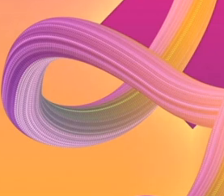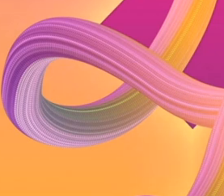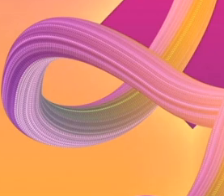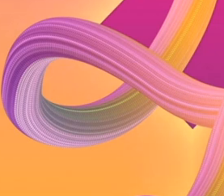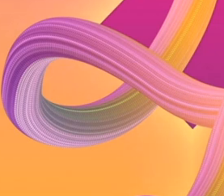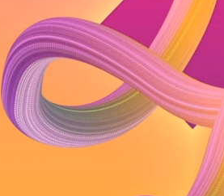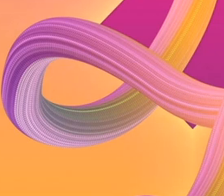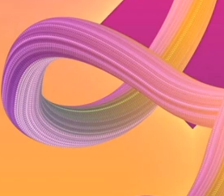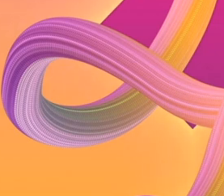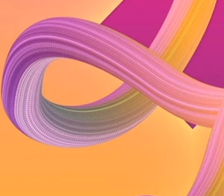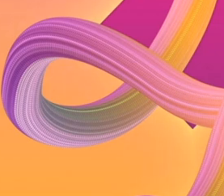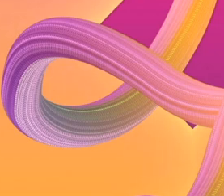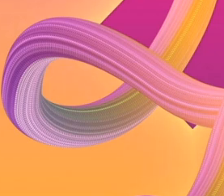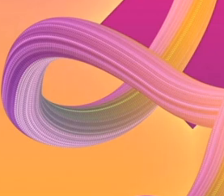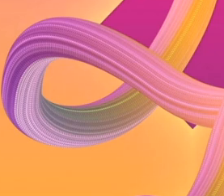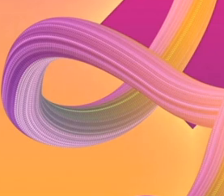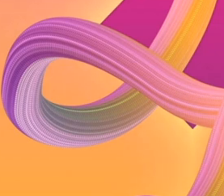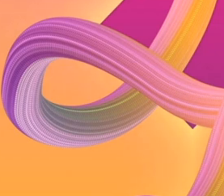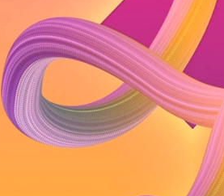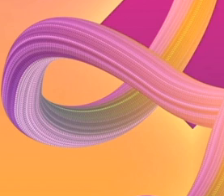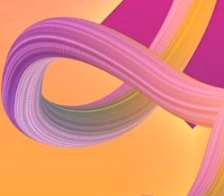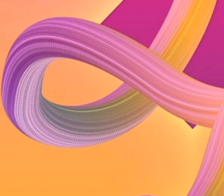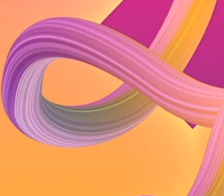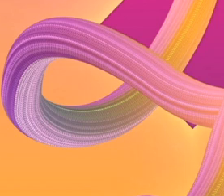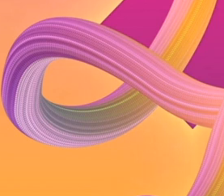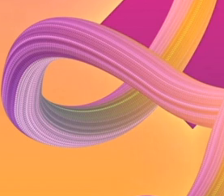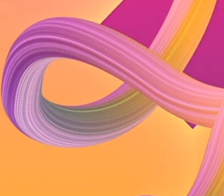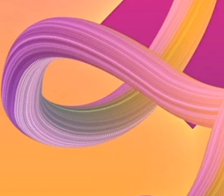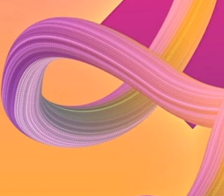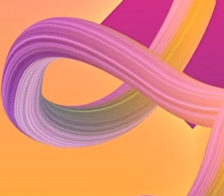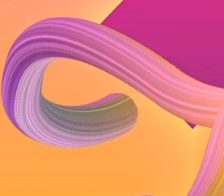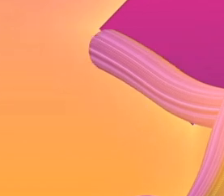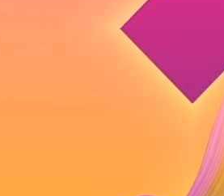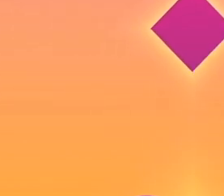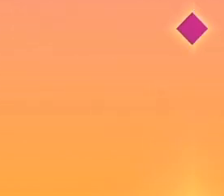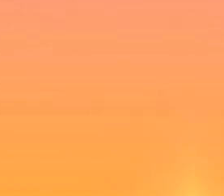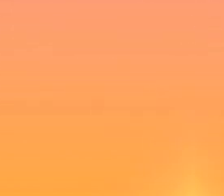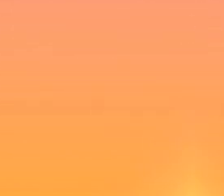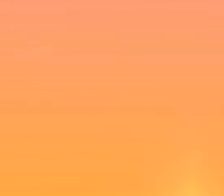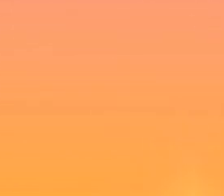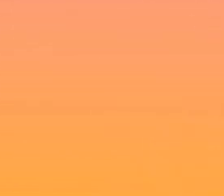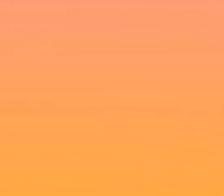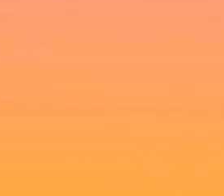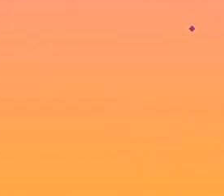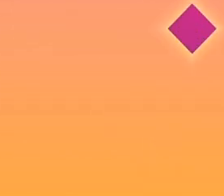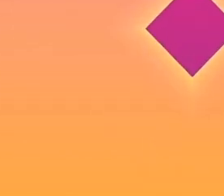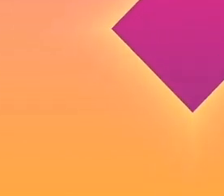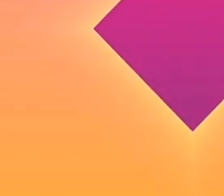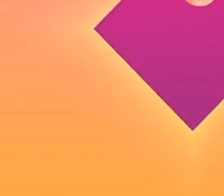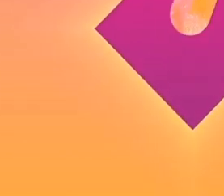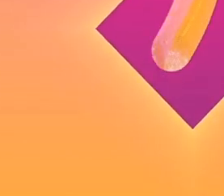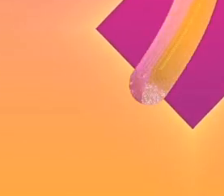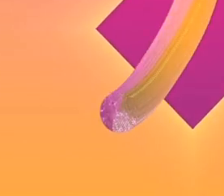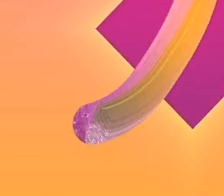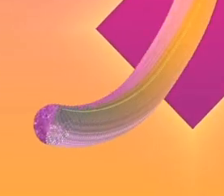I don't think I'm just going to stop, sit down. I don't necessarily mean singing